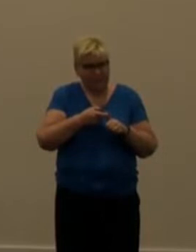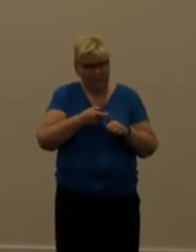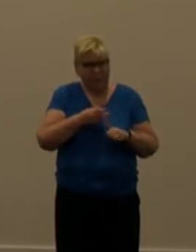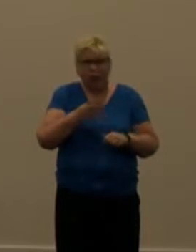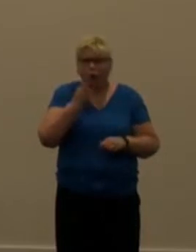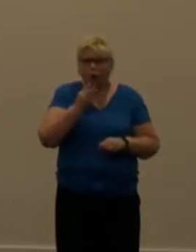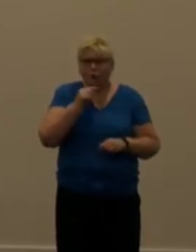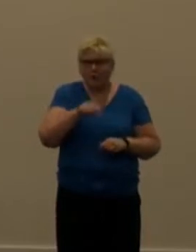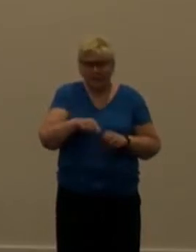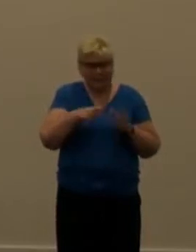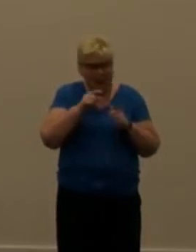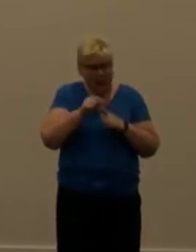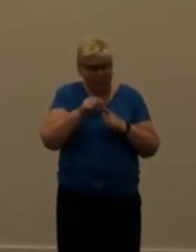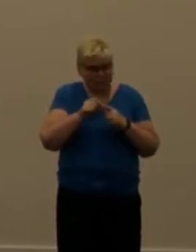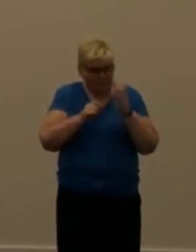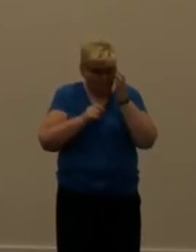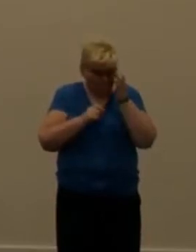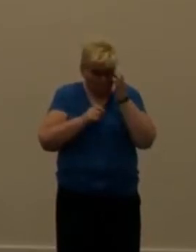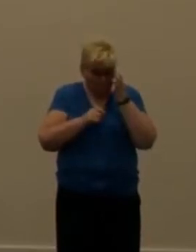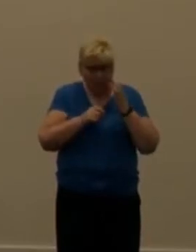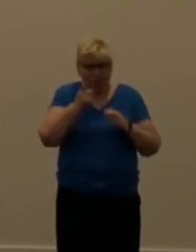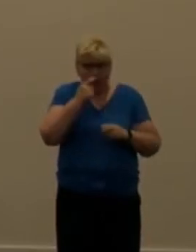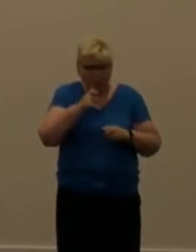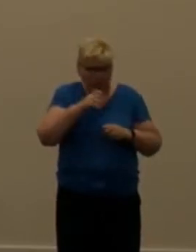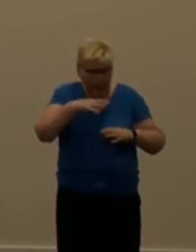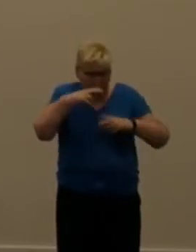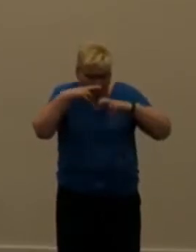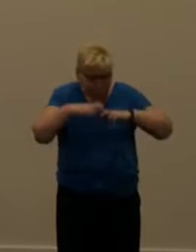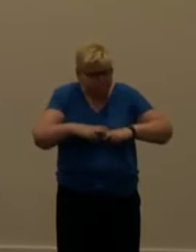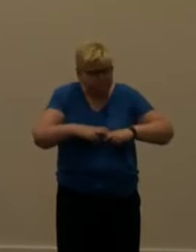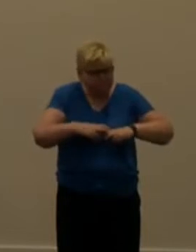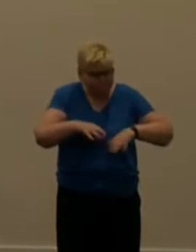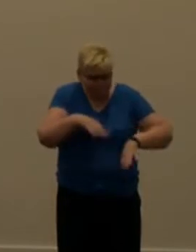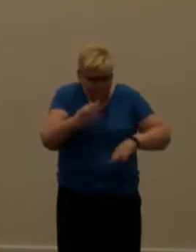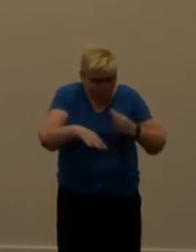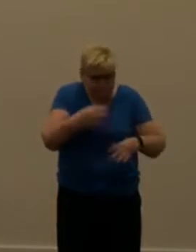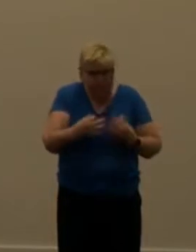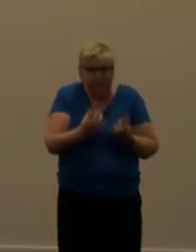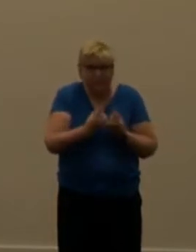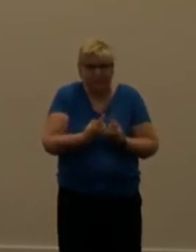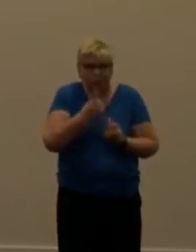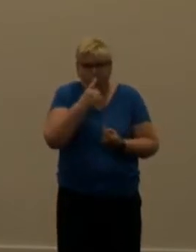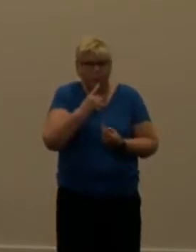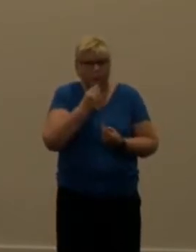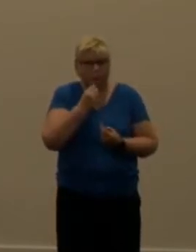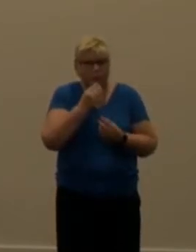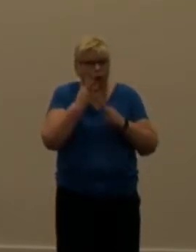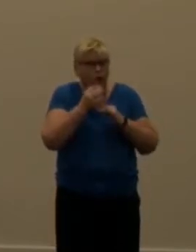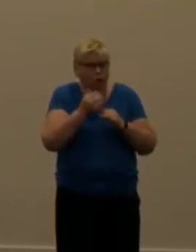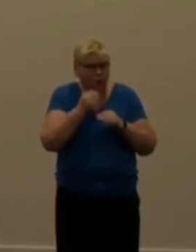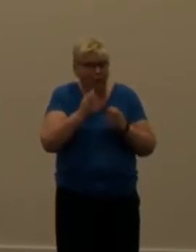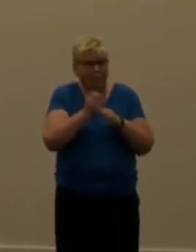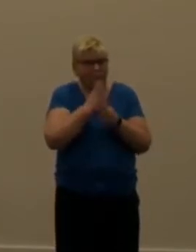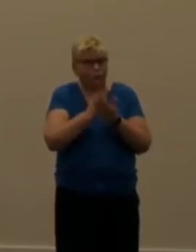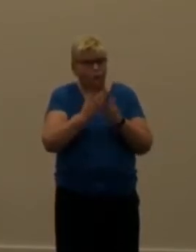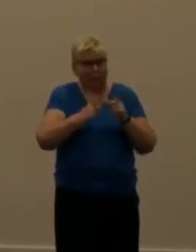using this Power App build tools. You can unpack and unpack, and you can also do this solution checker and so on to make sure that your application